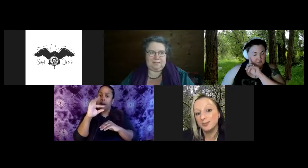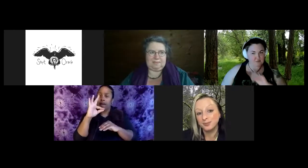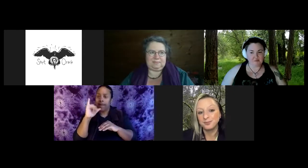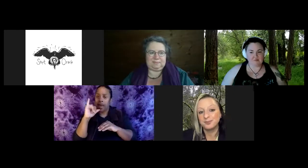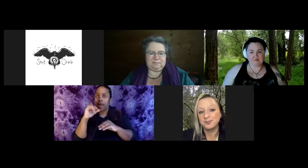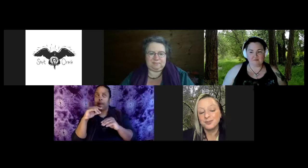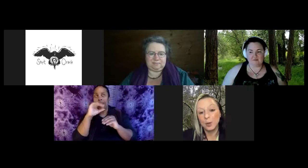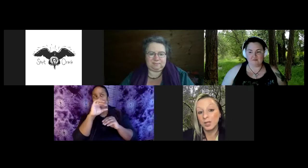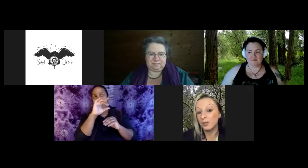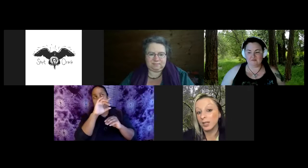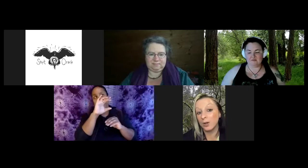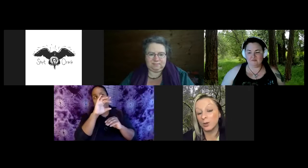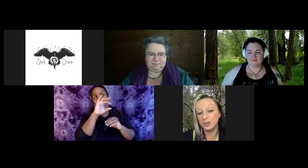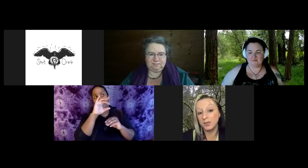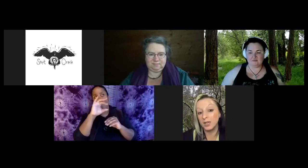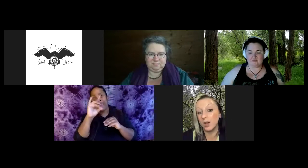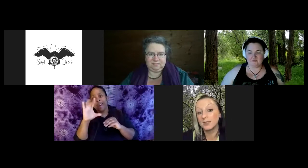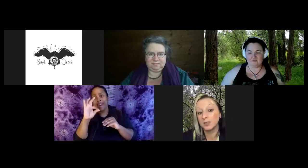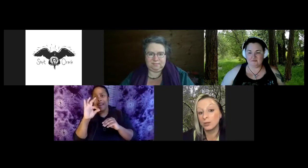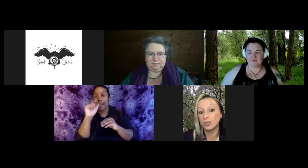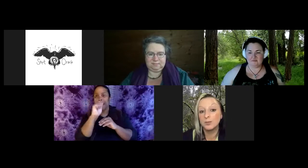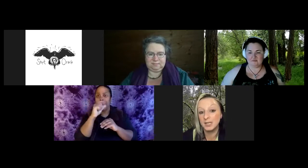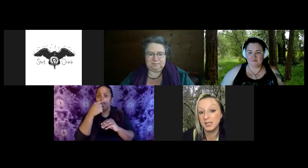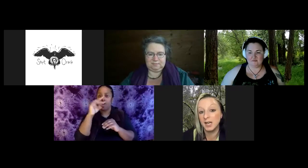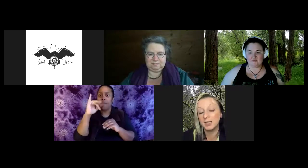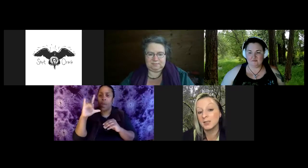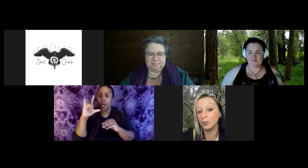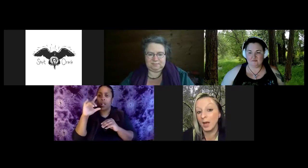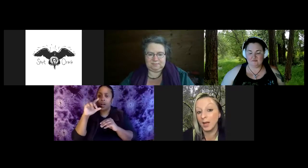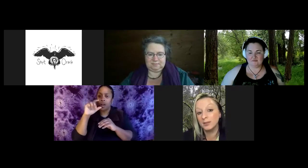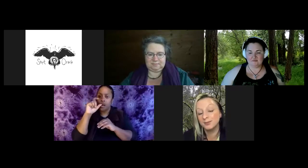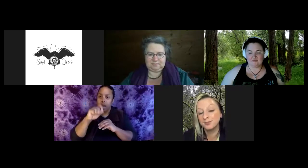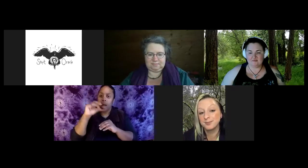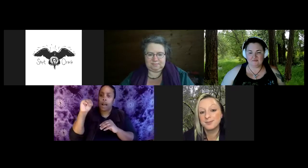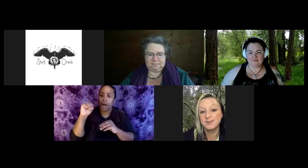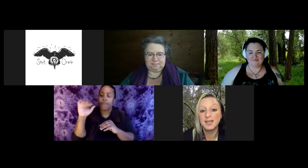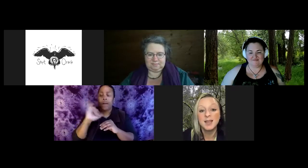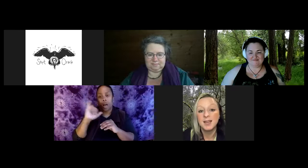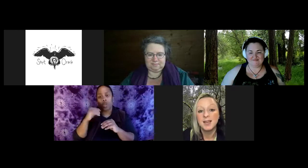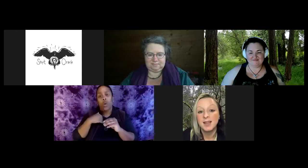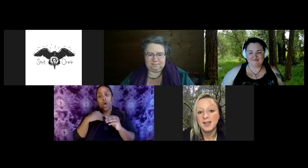rinafay89@gmail, or you can get a hold of me on social media as well.